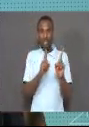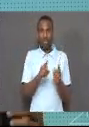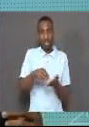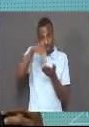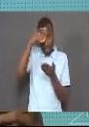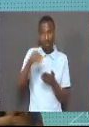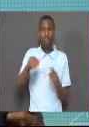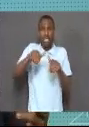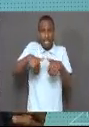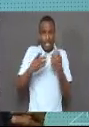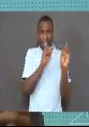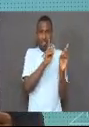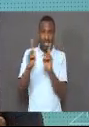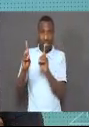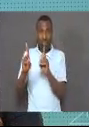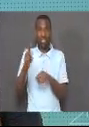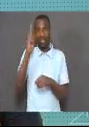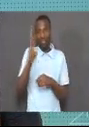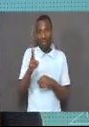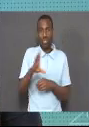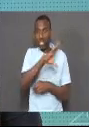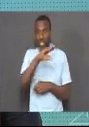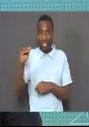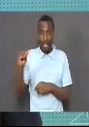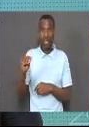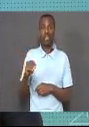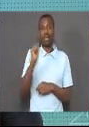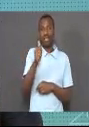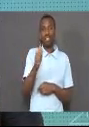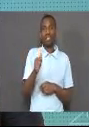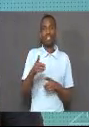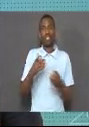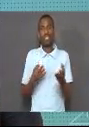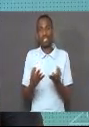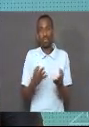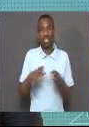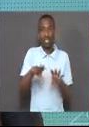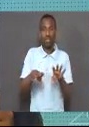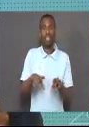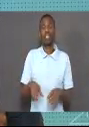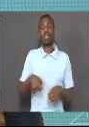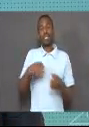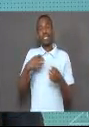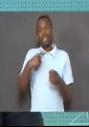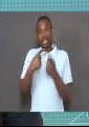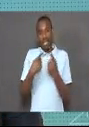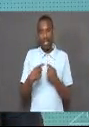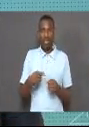We have also learned how to express displacement, velocity,